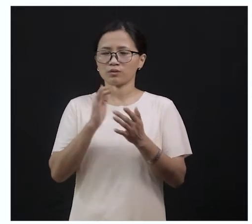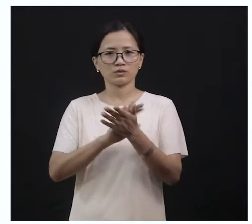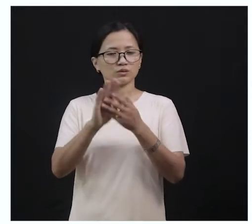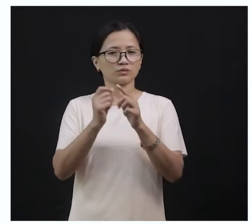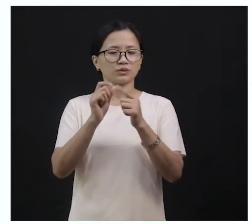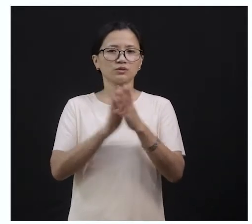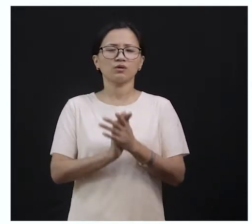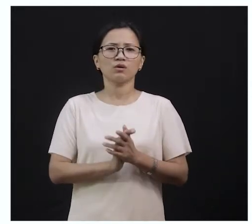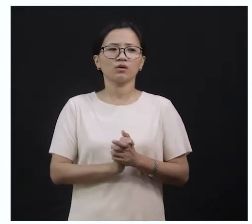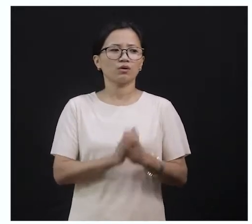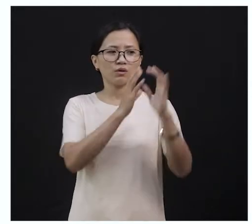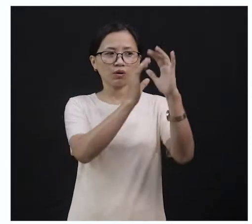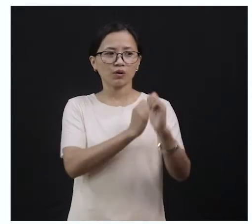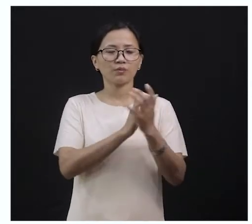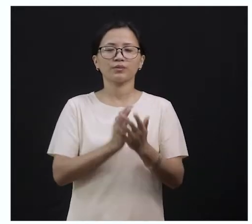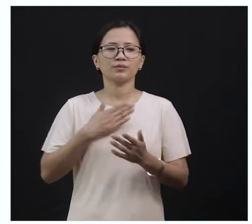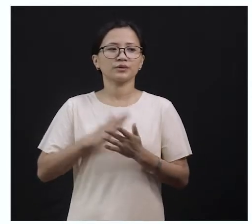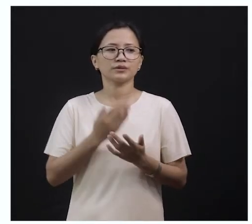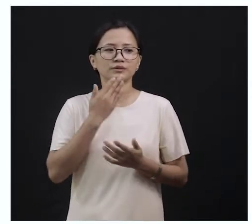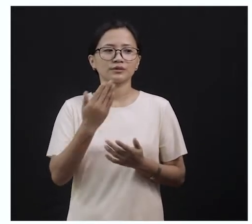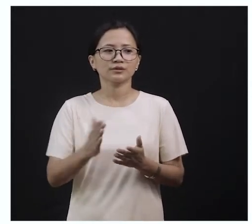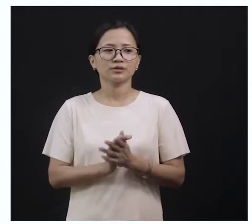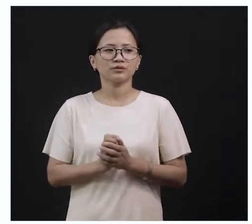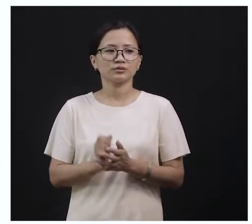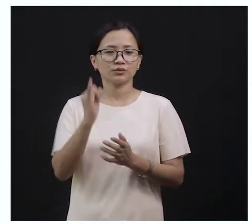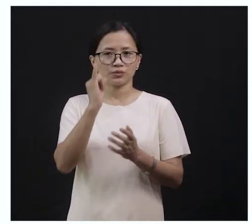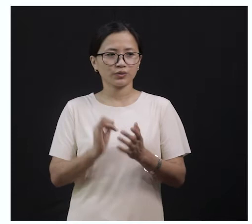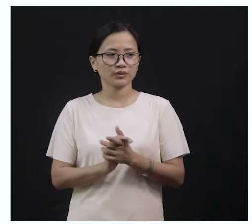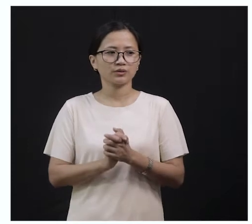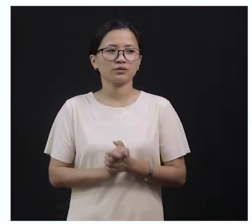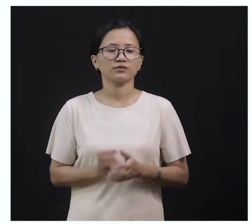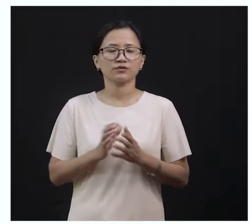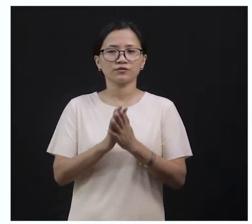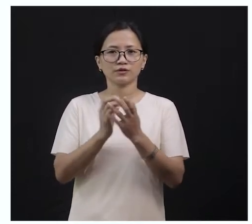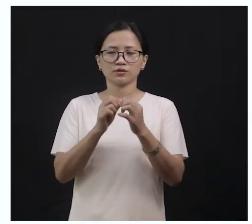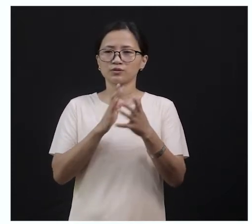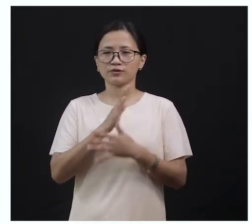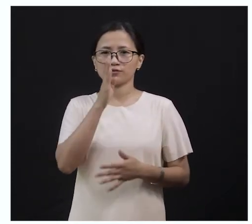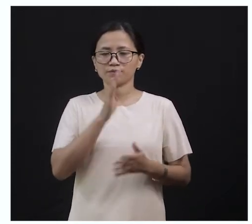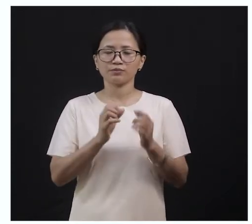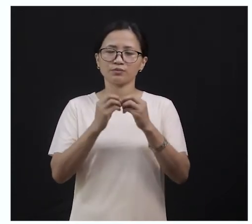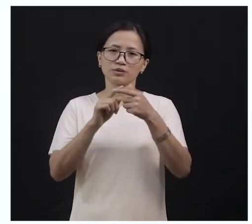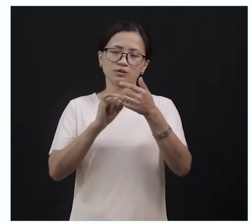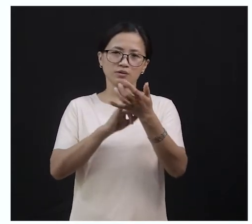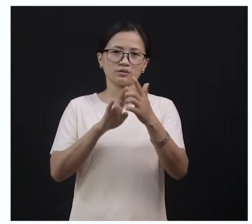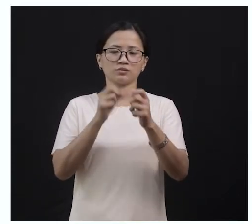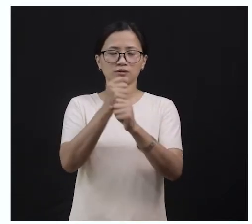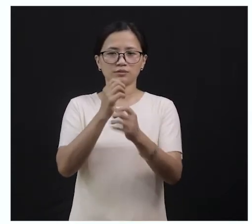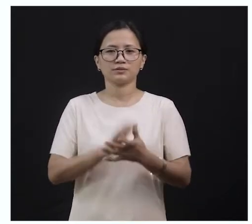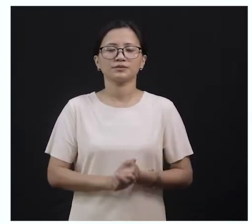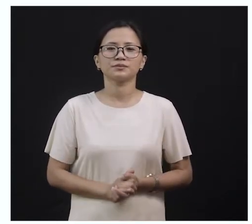you is not weak for the splendor of your being. So, this is a very beautiful